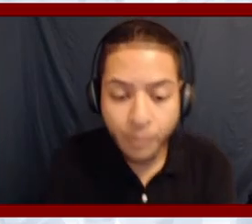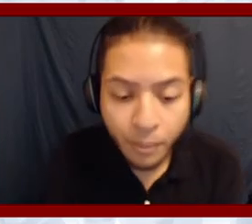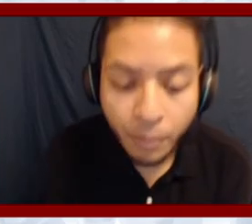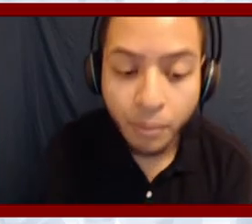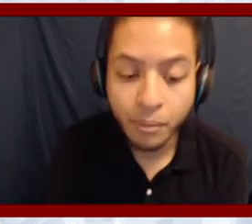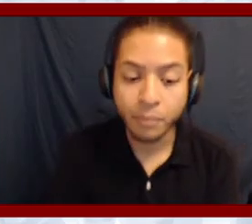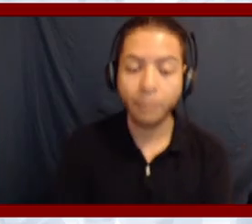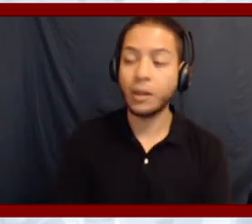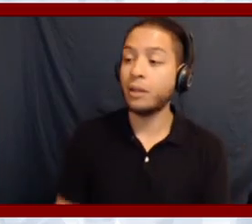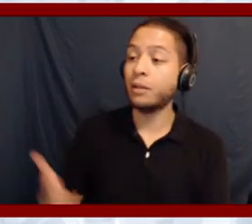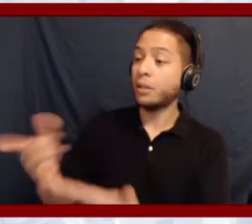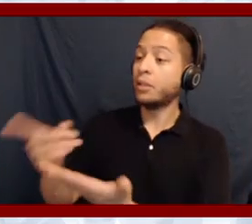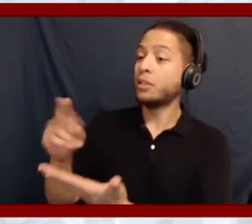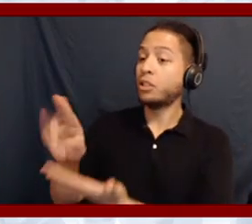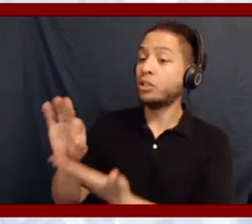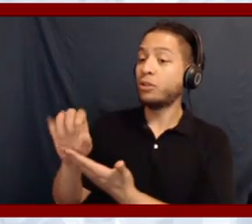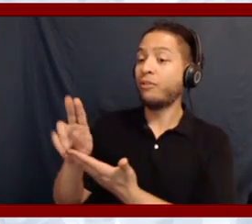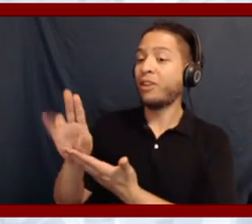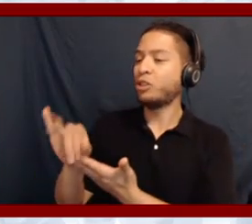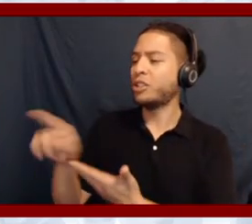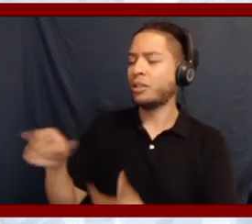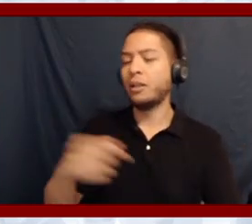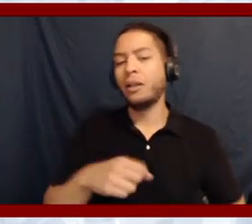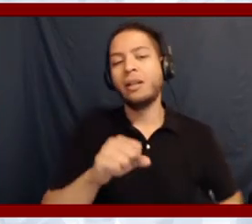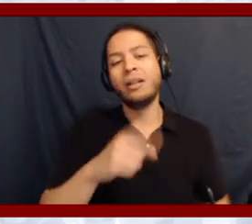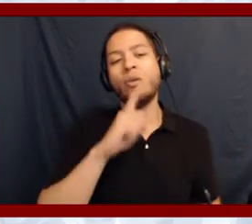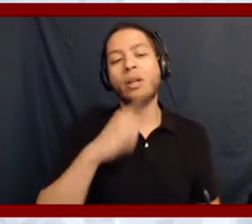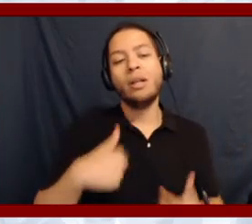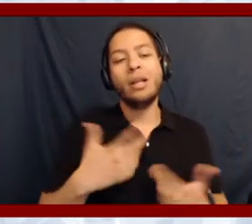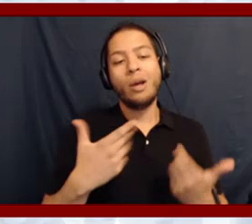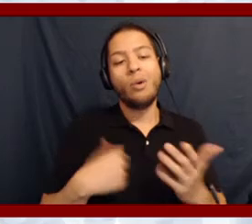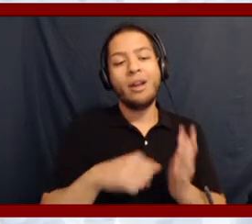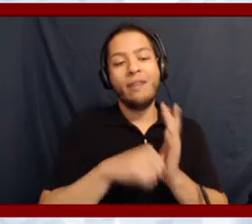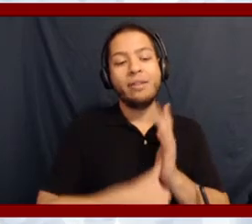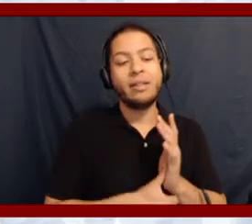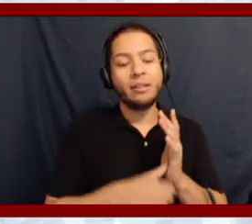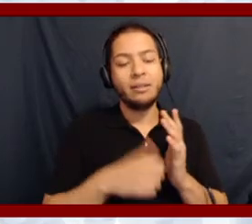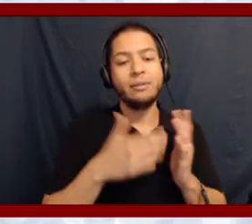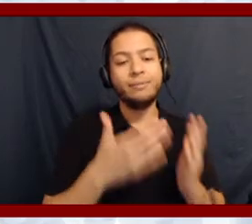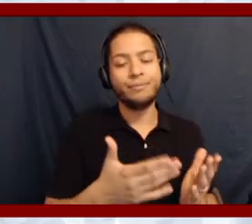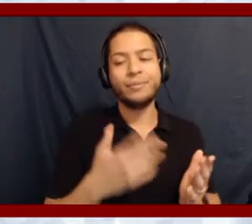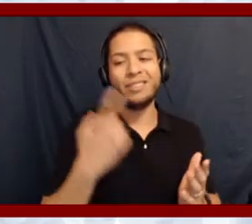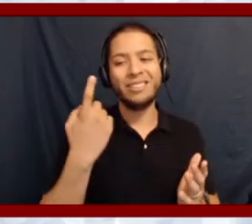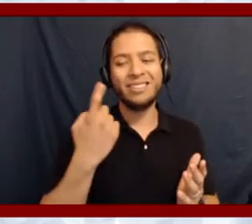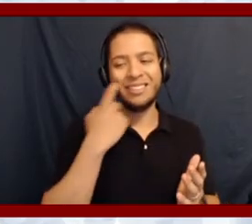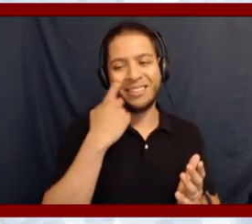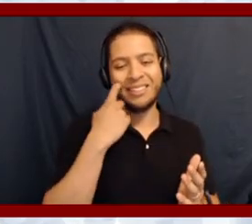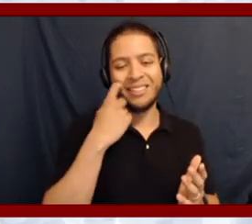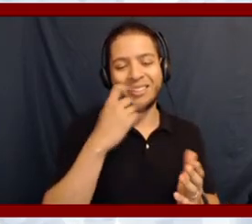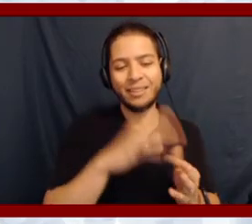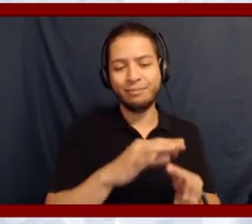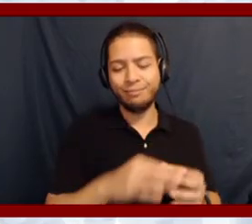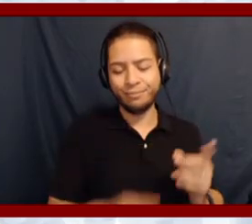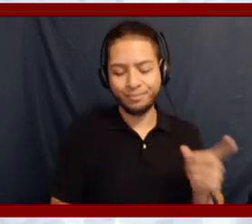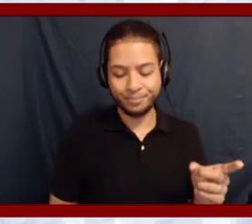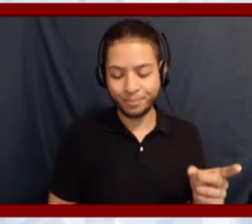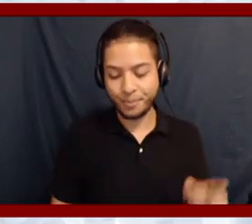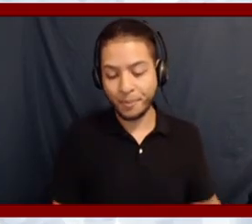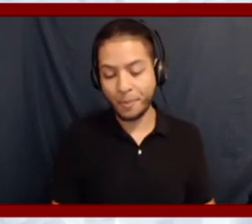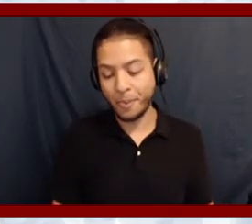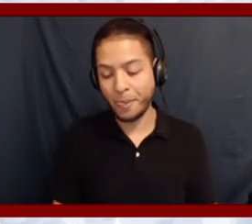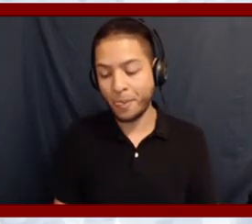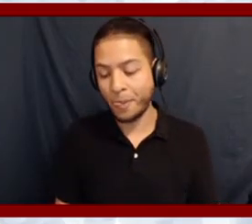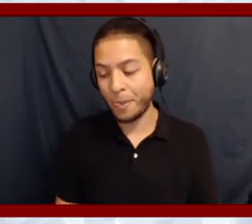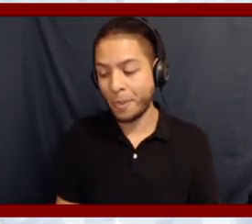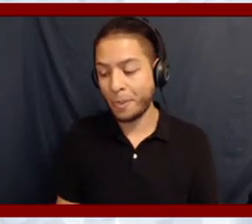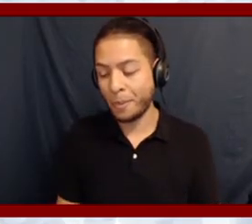Anything to add, Dr. Fauci? Yeah, I just want to emphasize one of the points that Secretary Cardona made, and that is, you know, if there ever